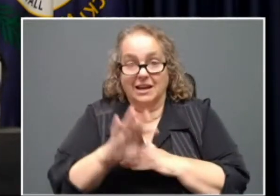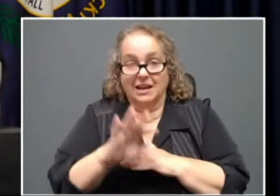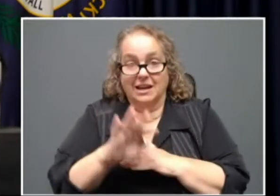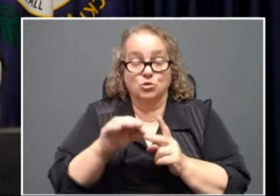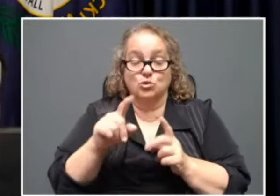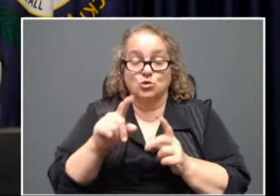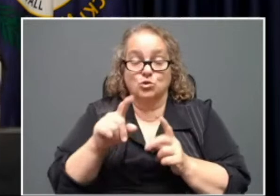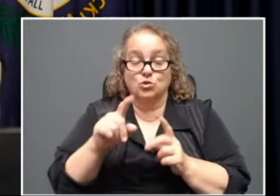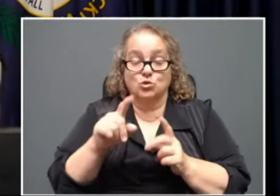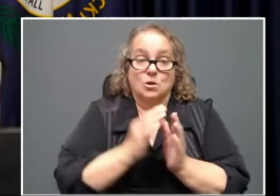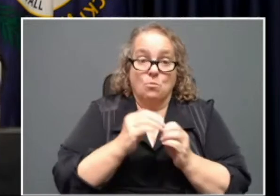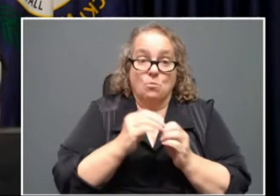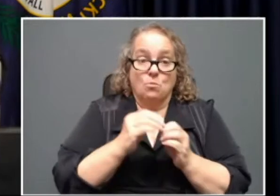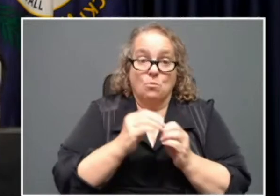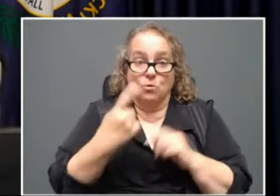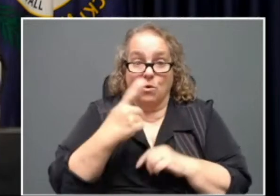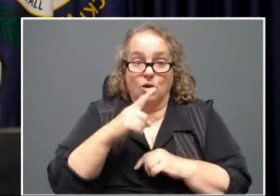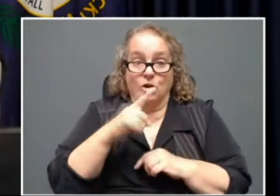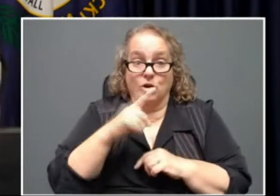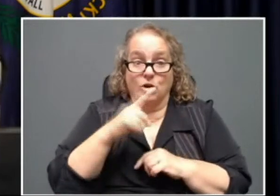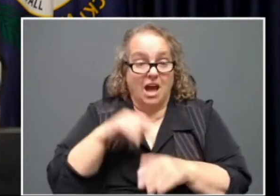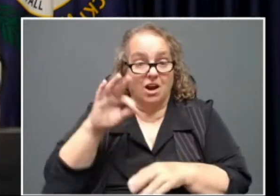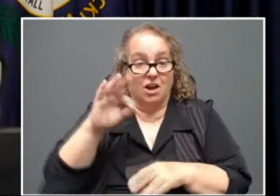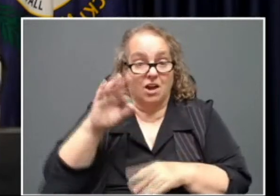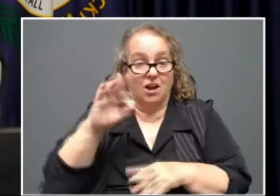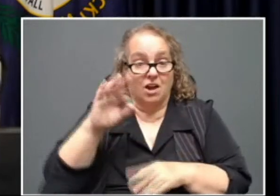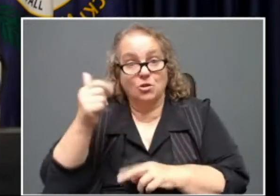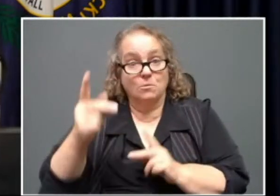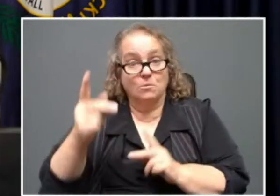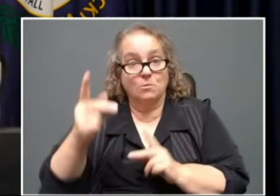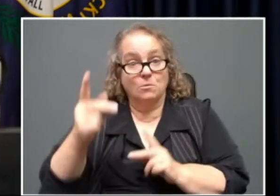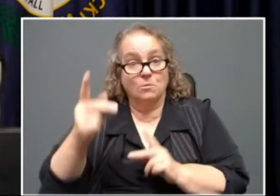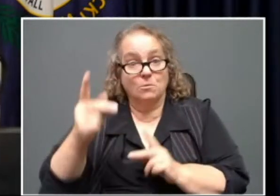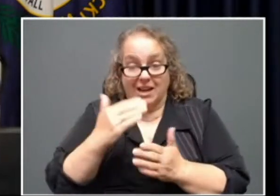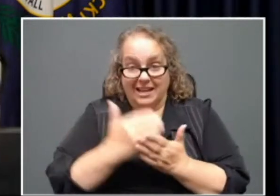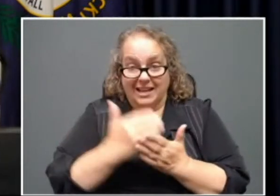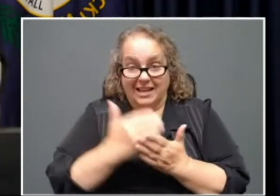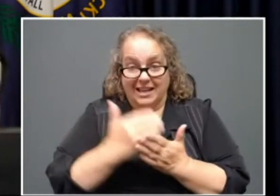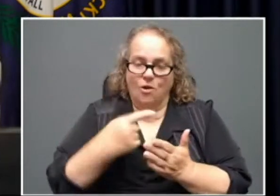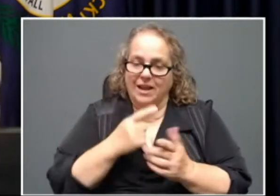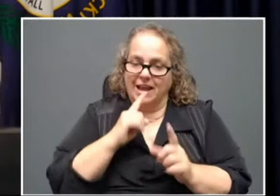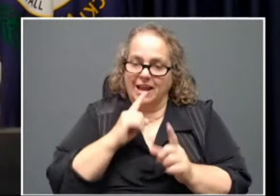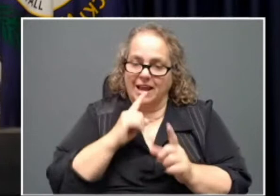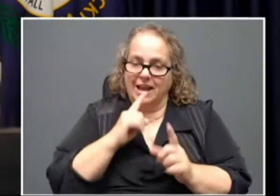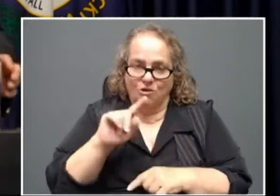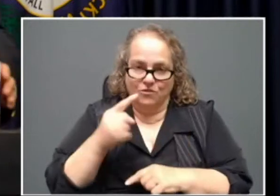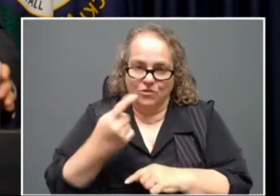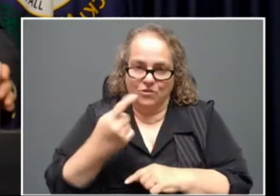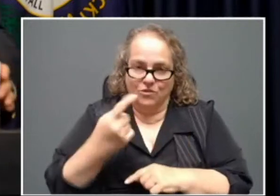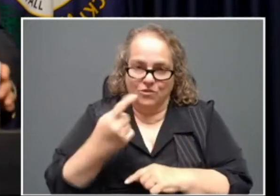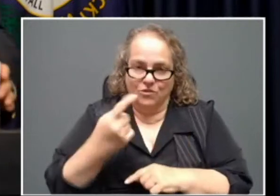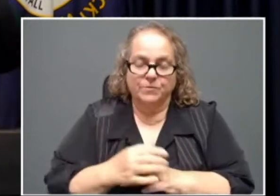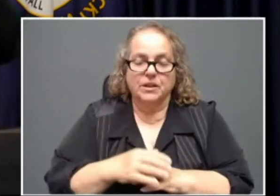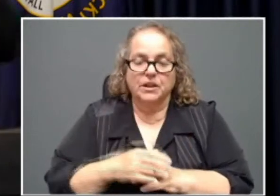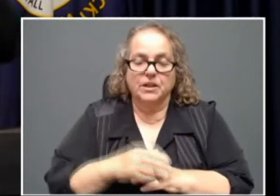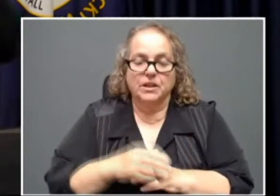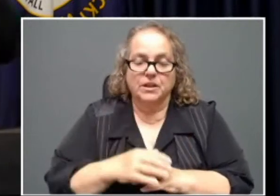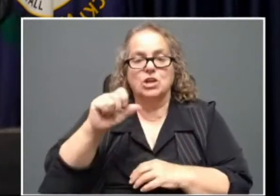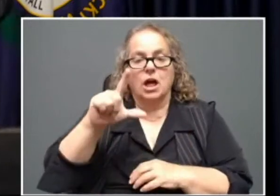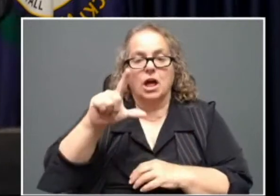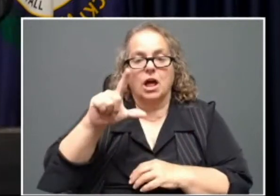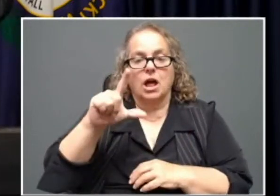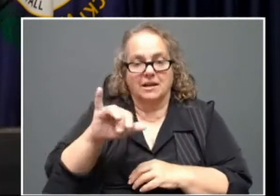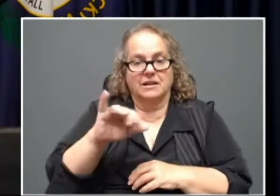question out of respect to other people on the list, I'm going to answer the first one. So let's start with Shelby Smithson from WKYT.